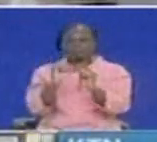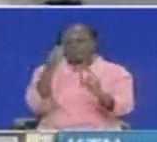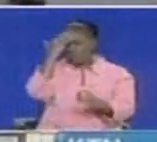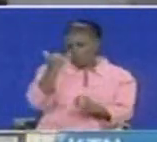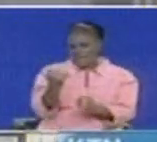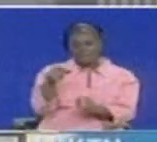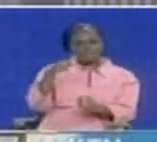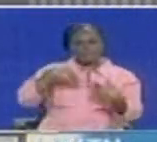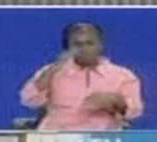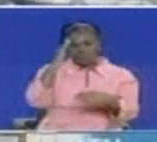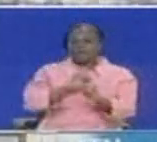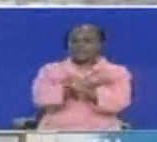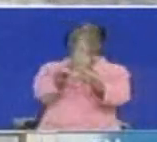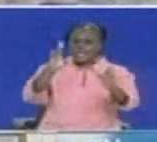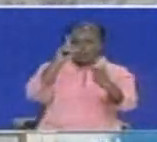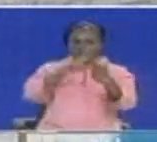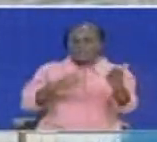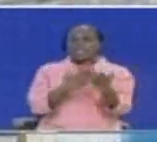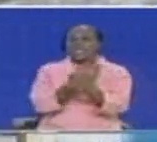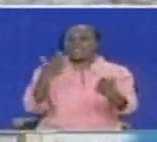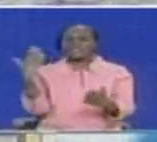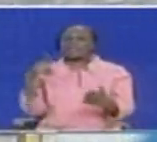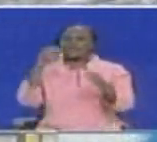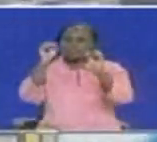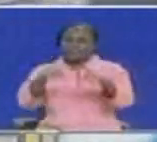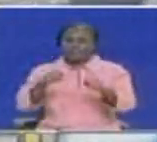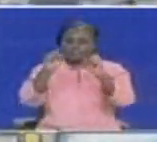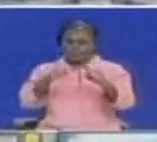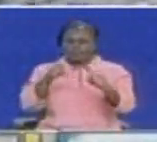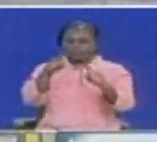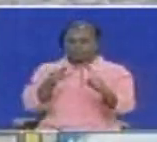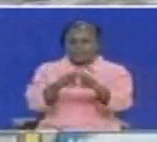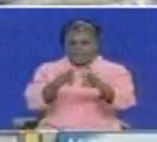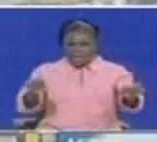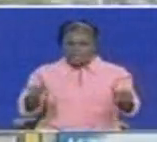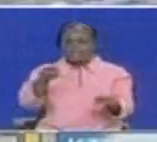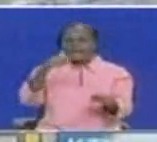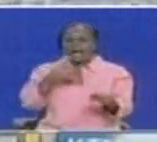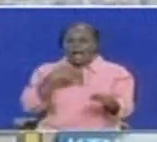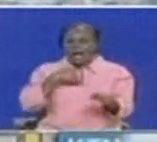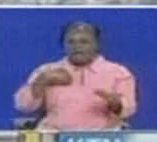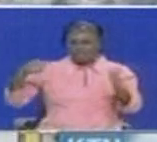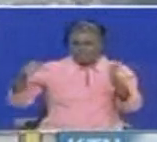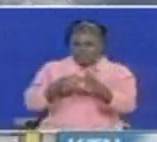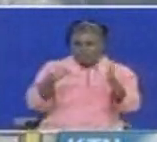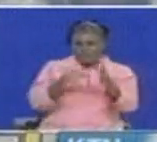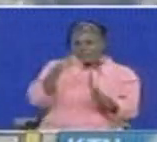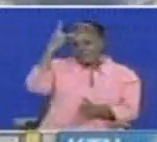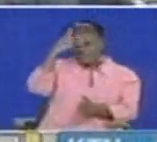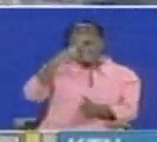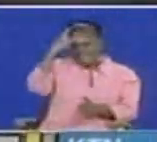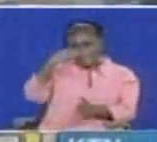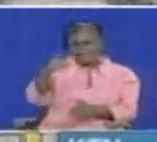why. But one thing was clear. Anything and anyone could make way to this piece of land that has since become the center of Kitengela's